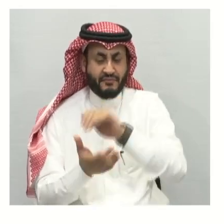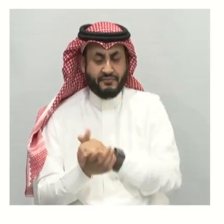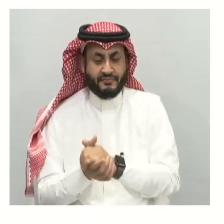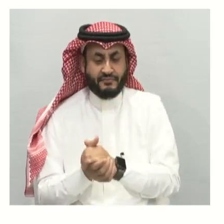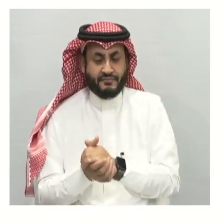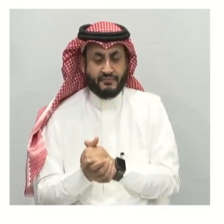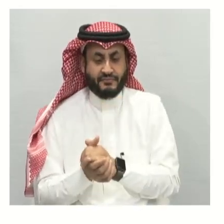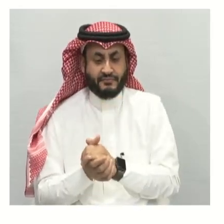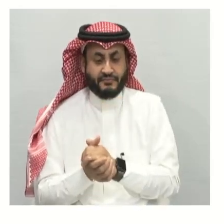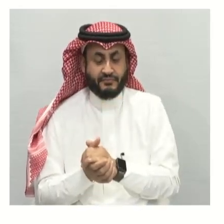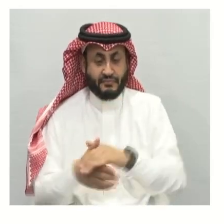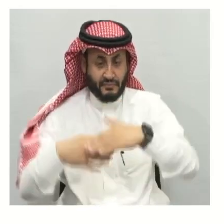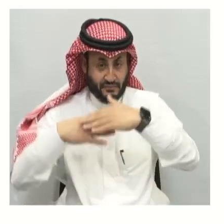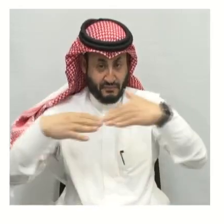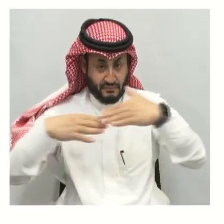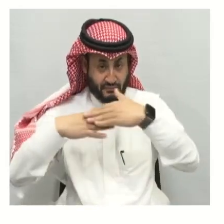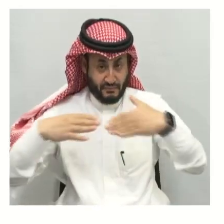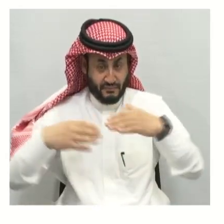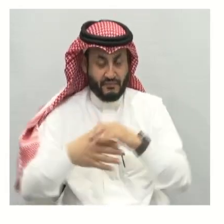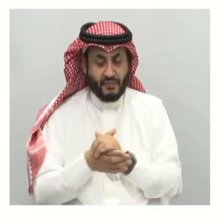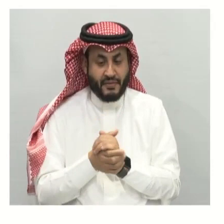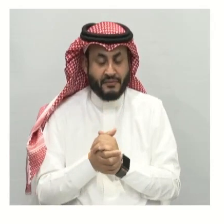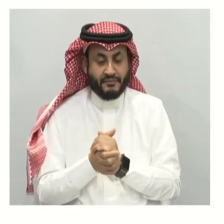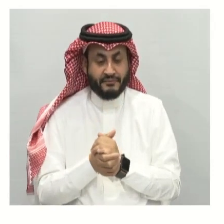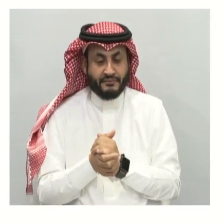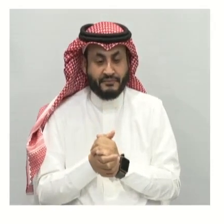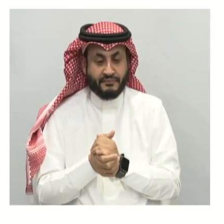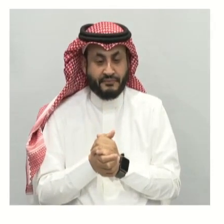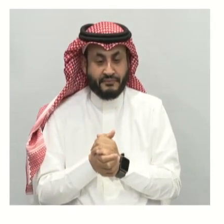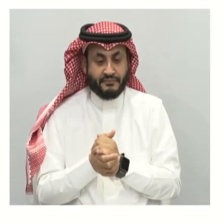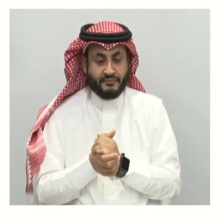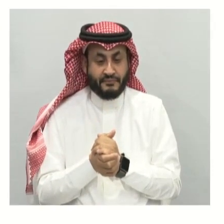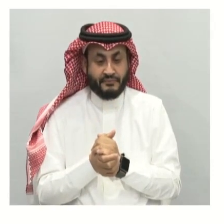Uppercase letters always stand on the line.